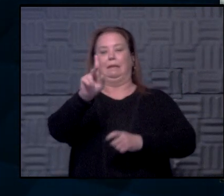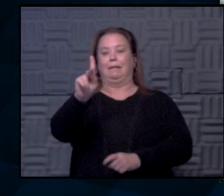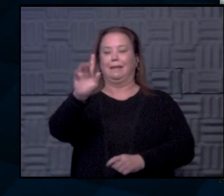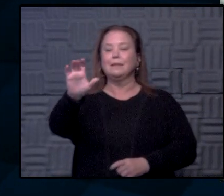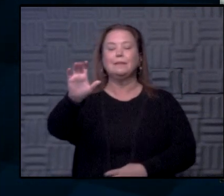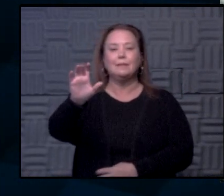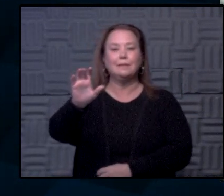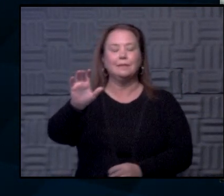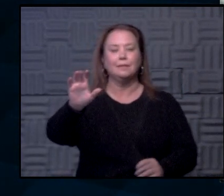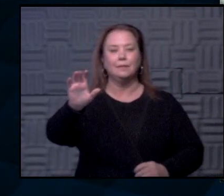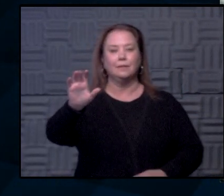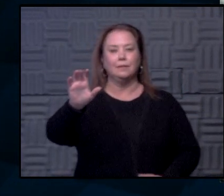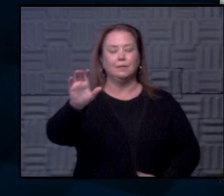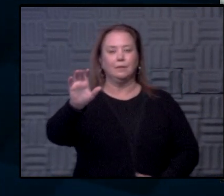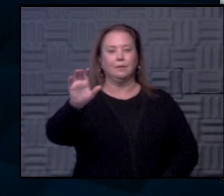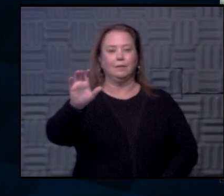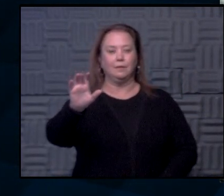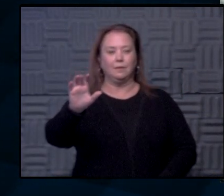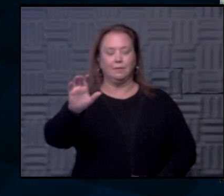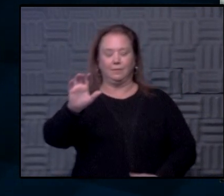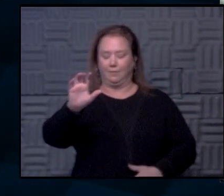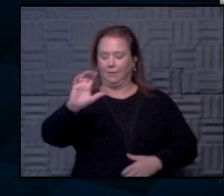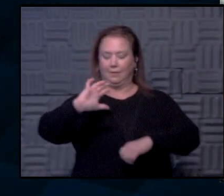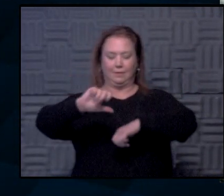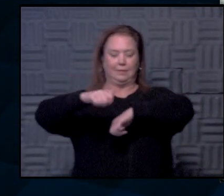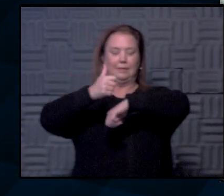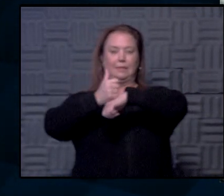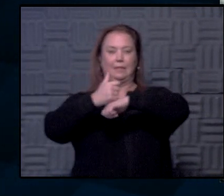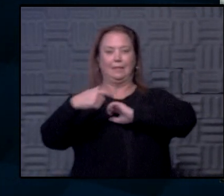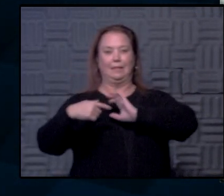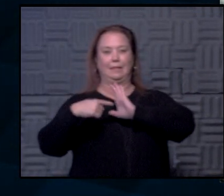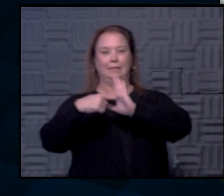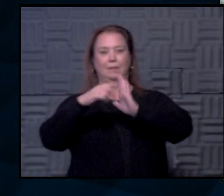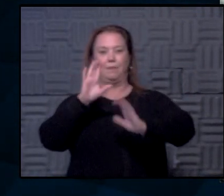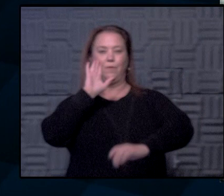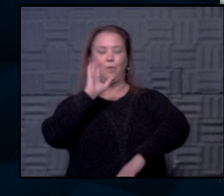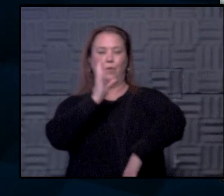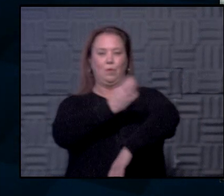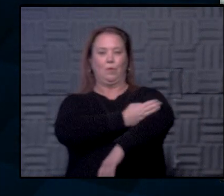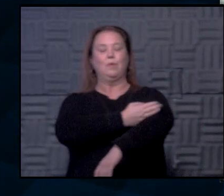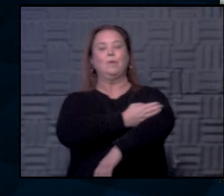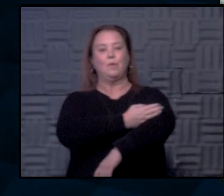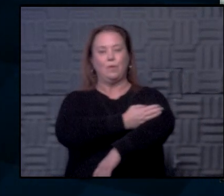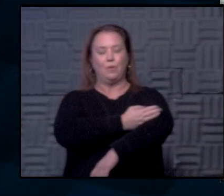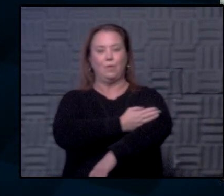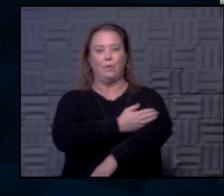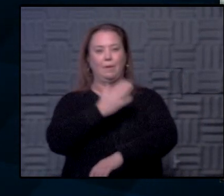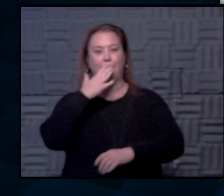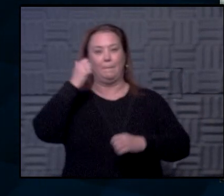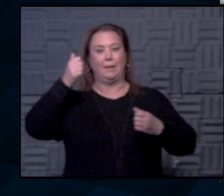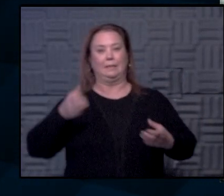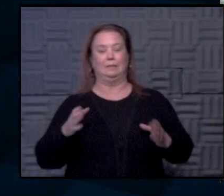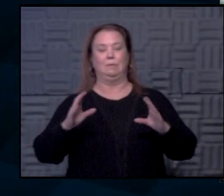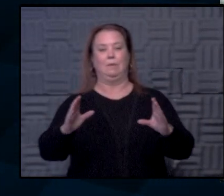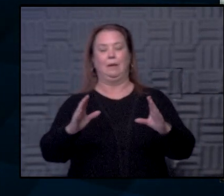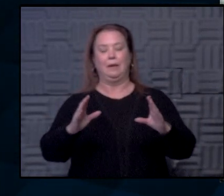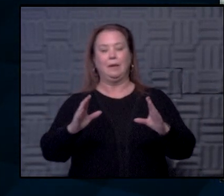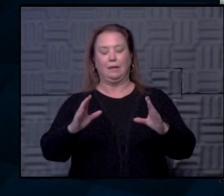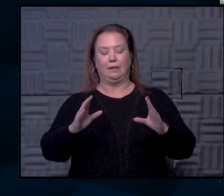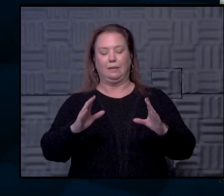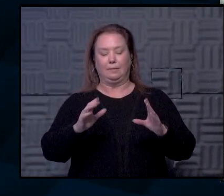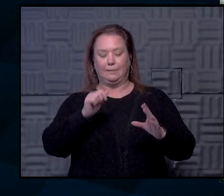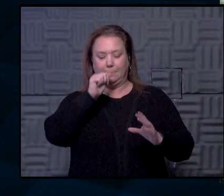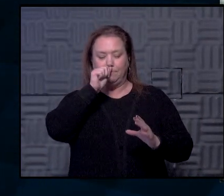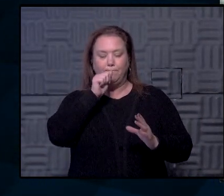City. So it's all setting an example for our daughter, and the best way to get by hard